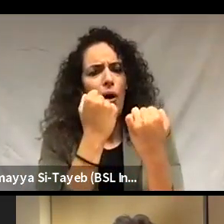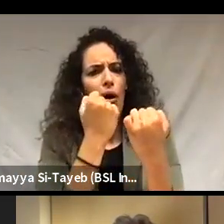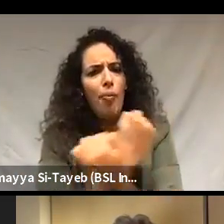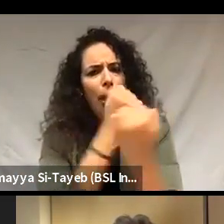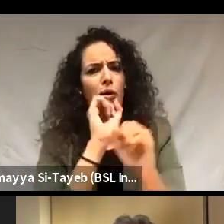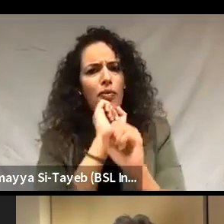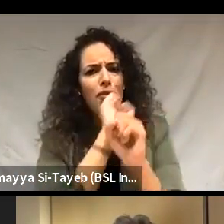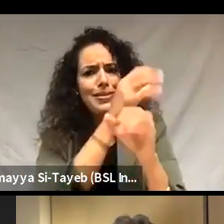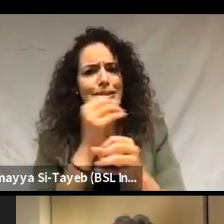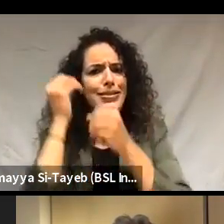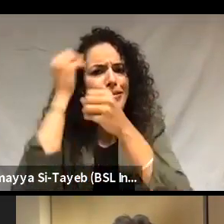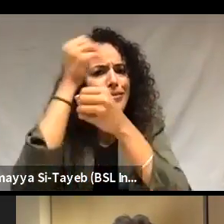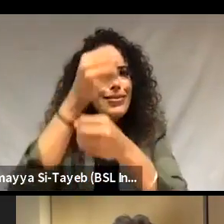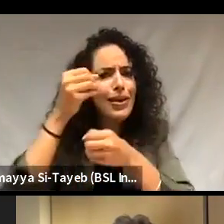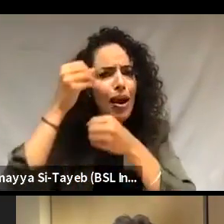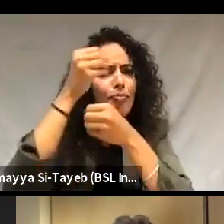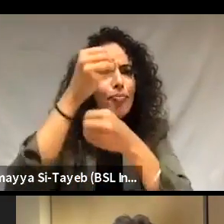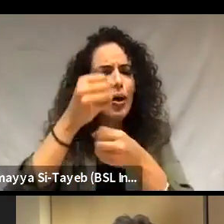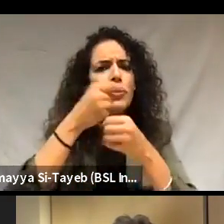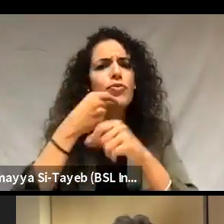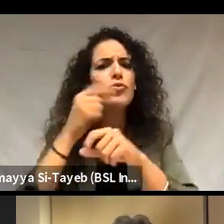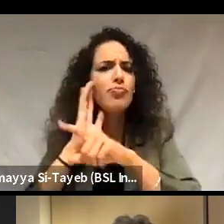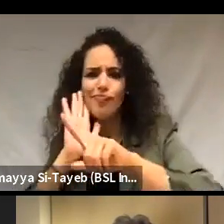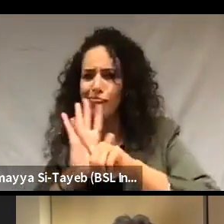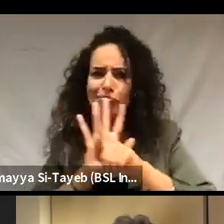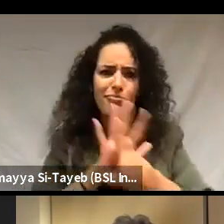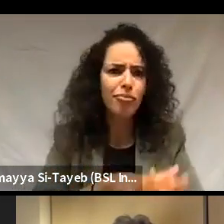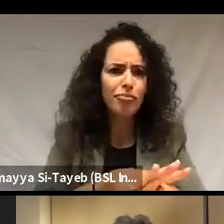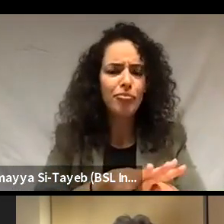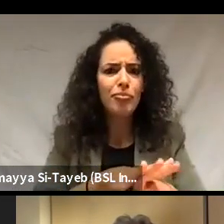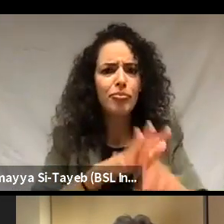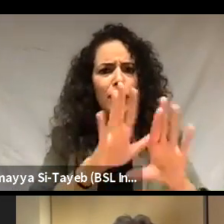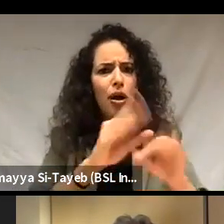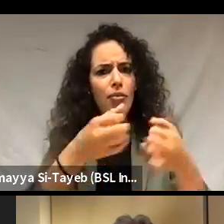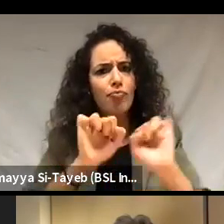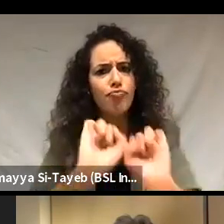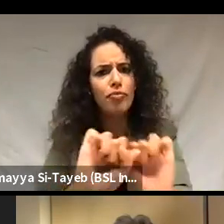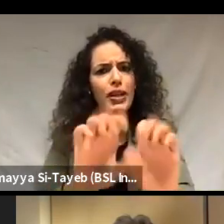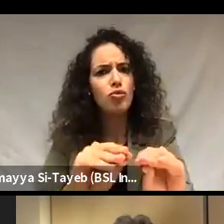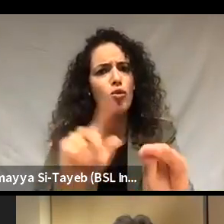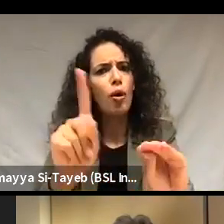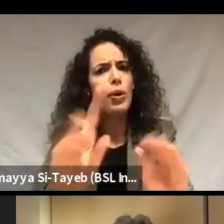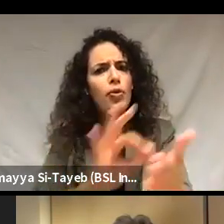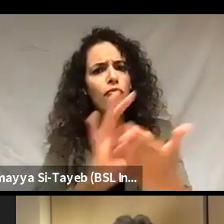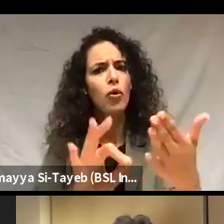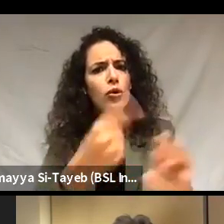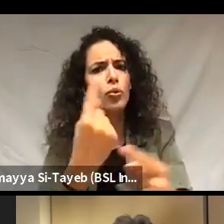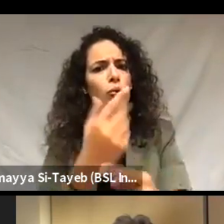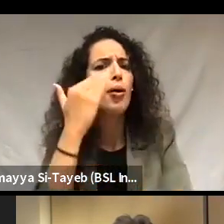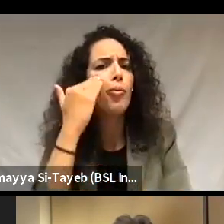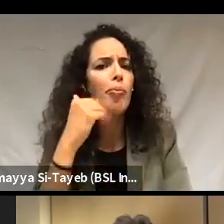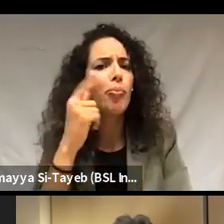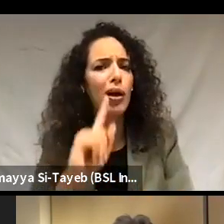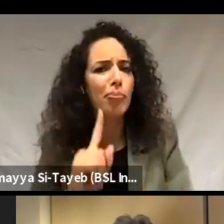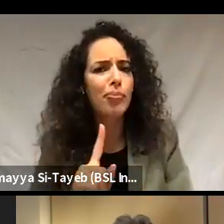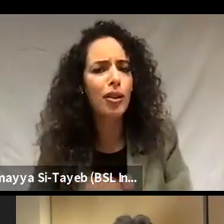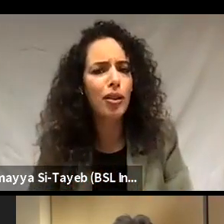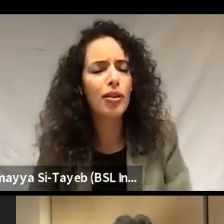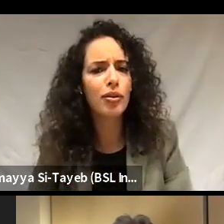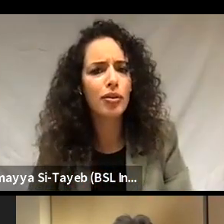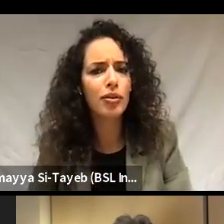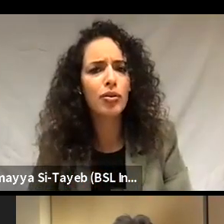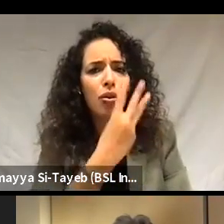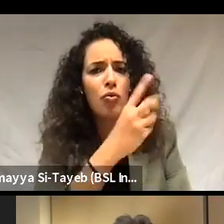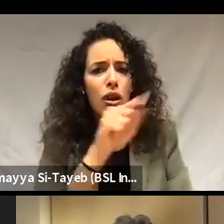campaign to denigrate and indeed to try and prevent from voting black voters. A collapse of